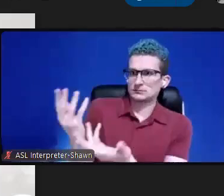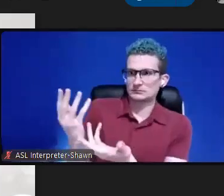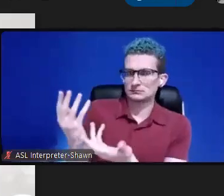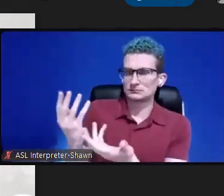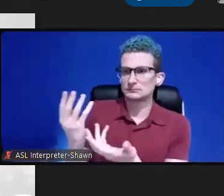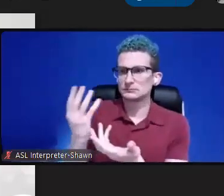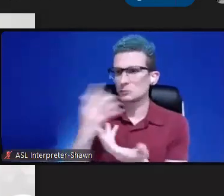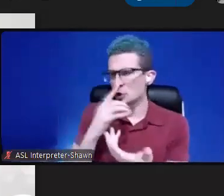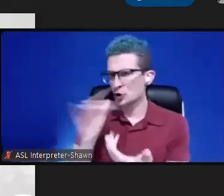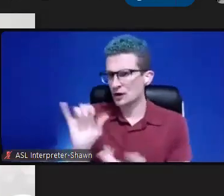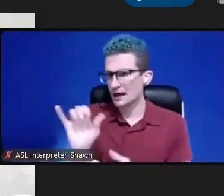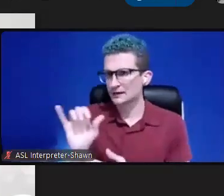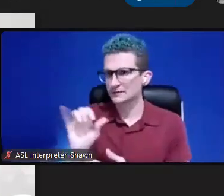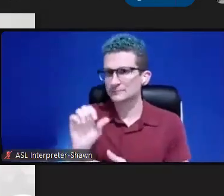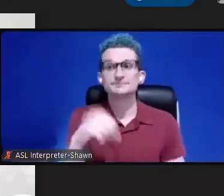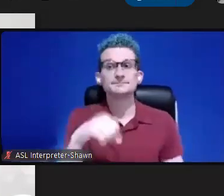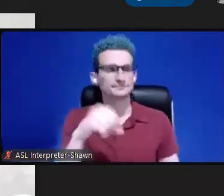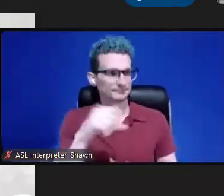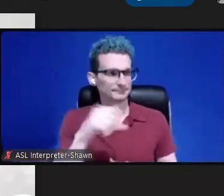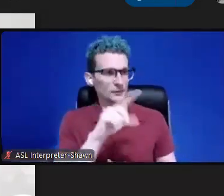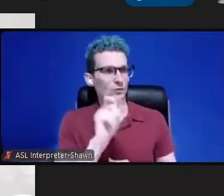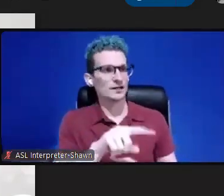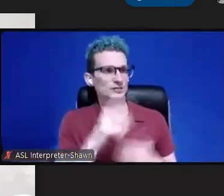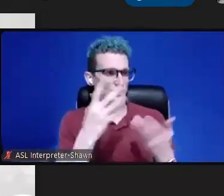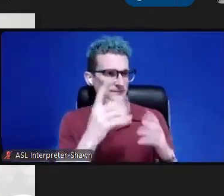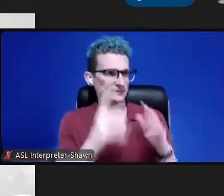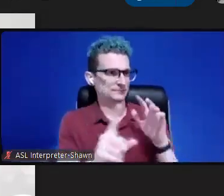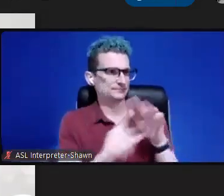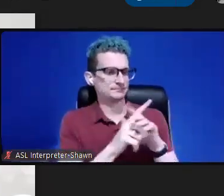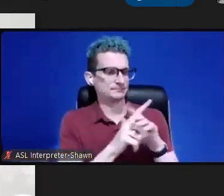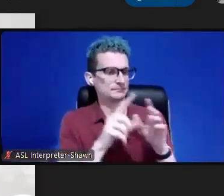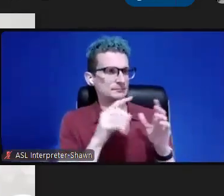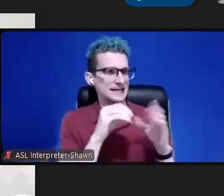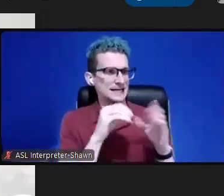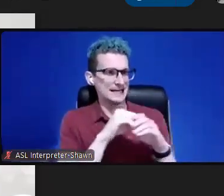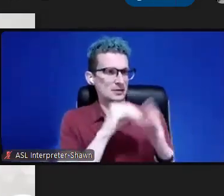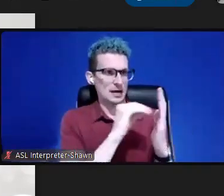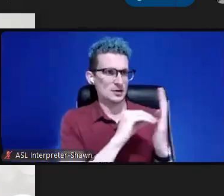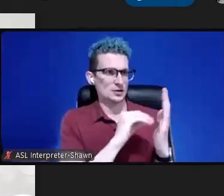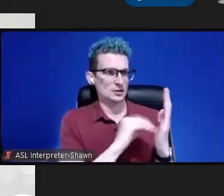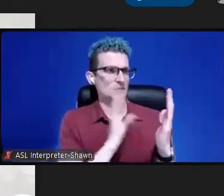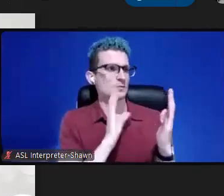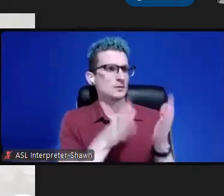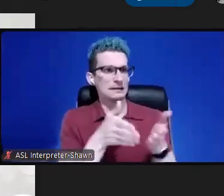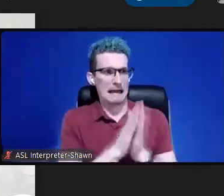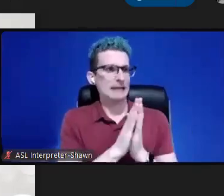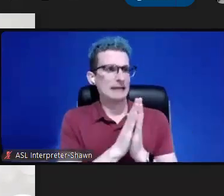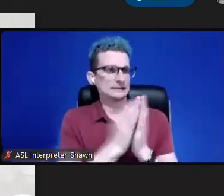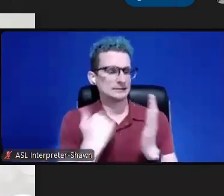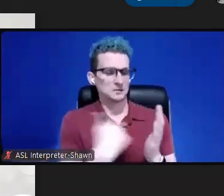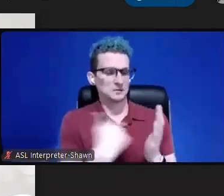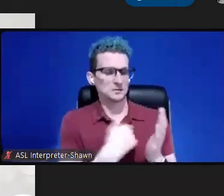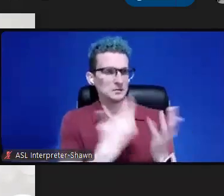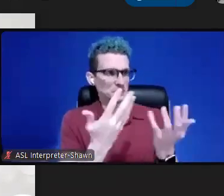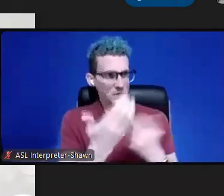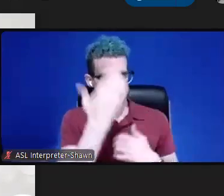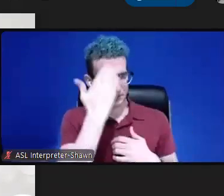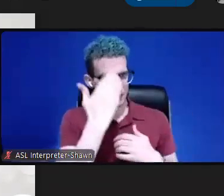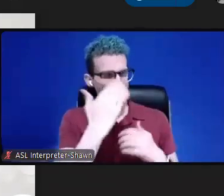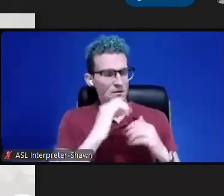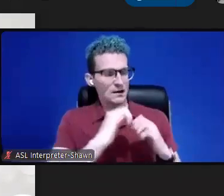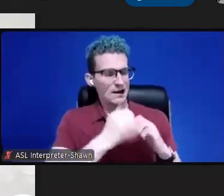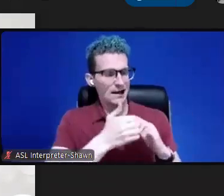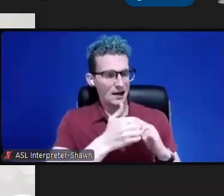Yep, that was the question already posed. So we have that in record that we'll be asking for that, right? We want to know, how was that given